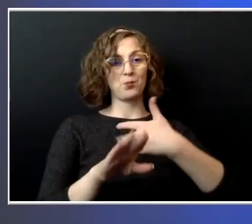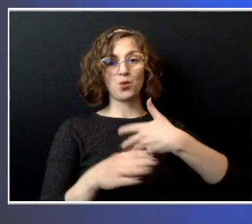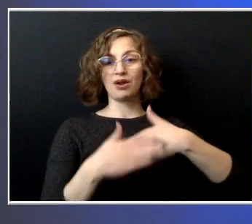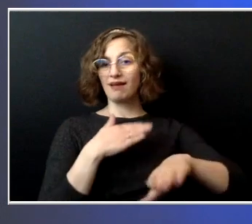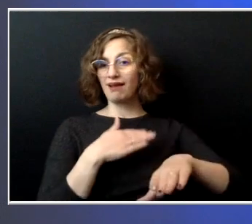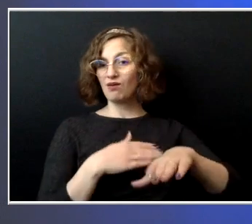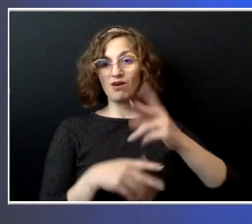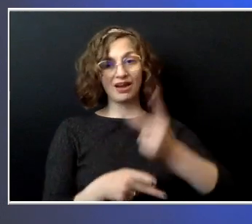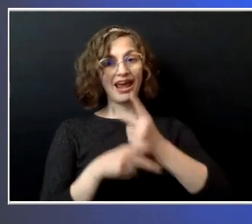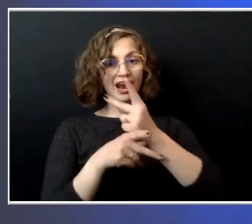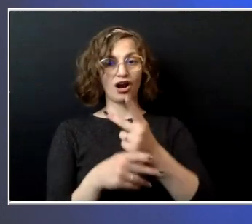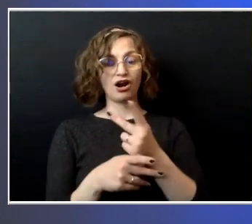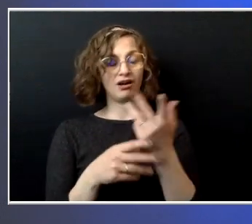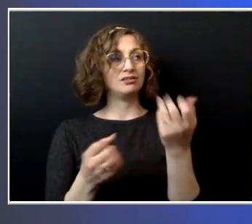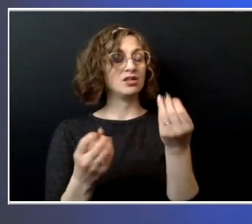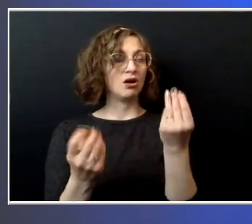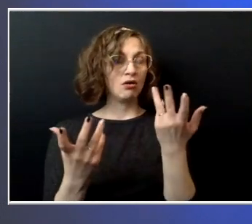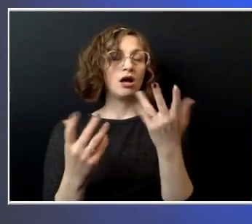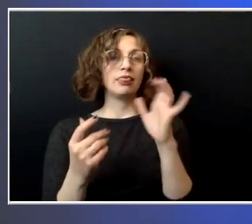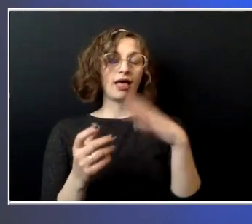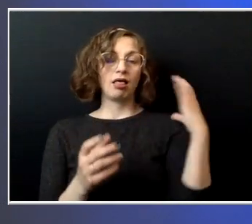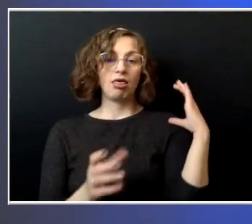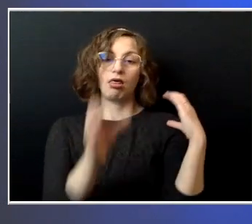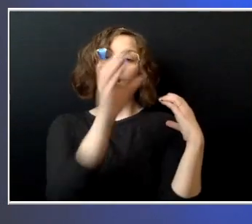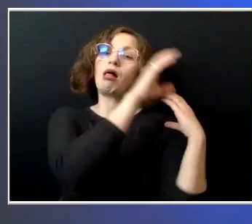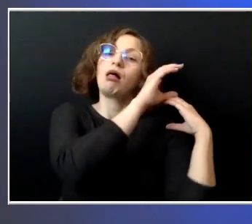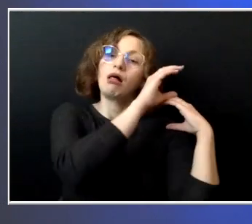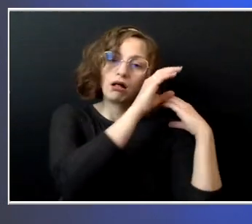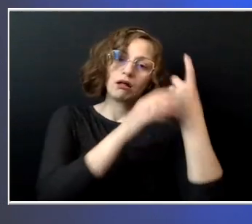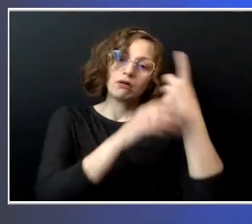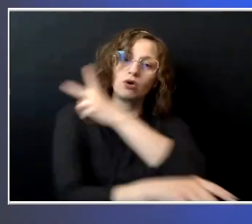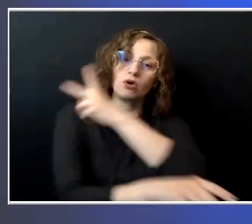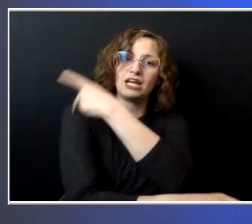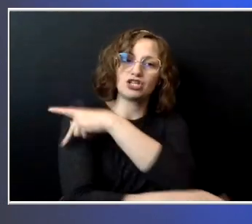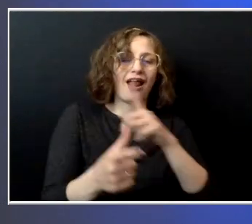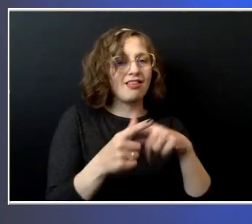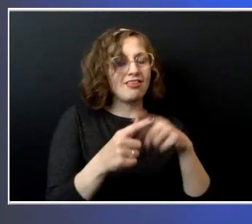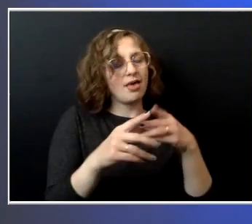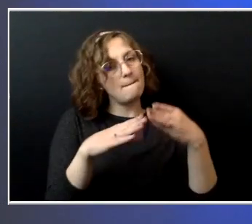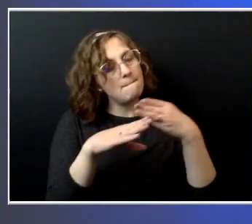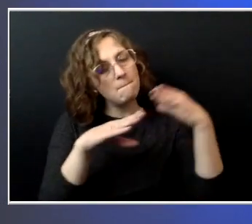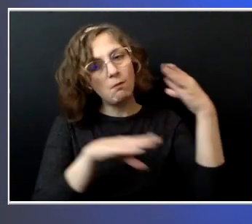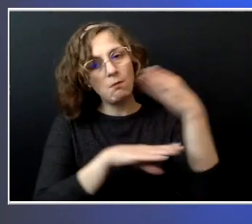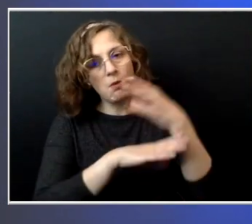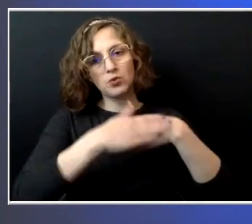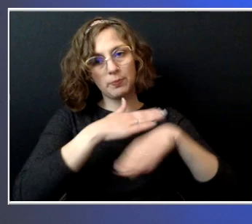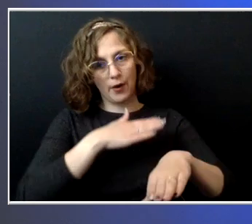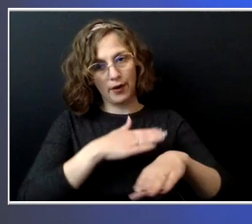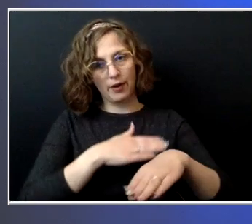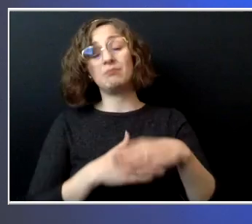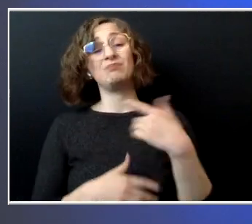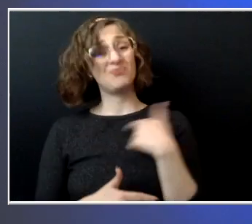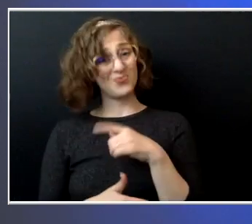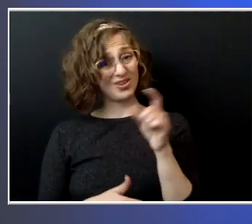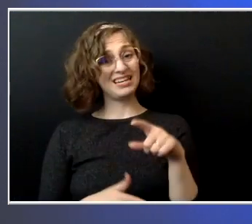added burden to the patient as well. And then postpartum. We definitely need to have a more